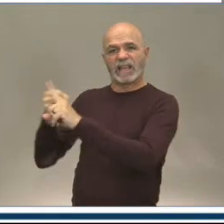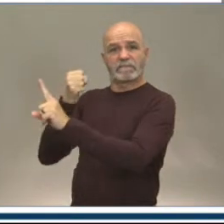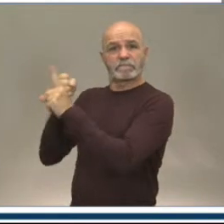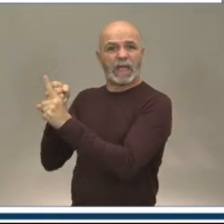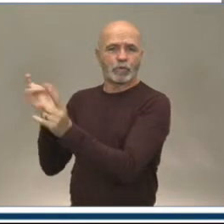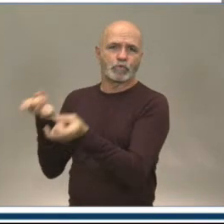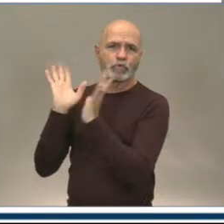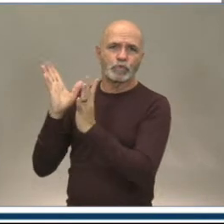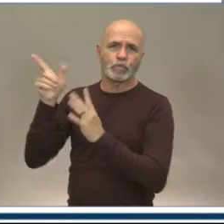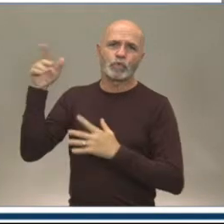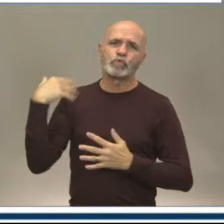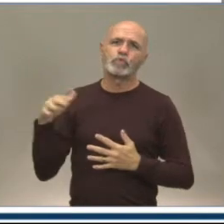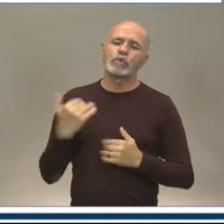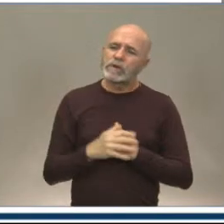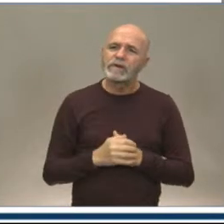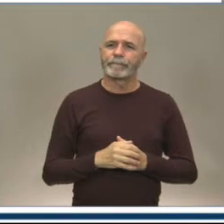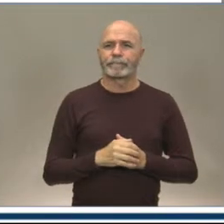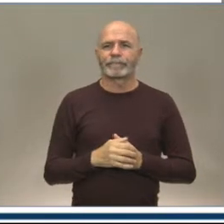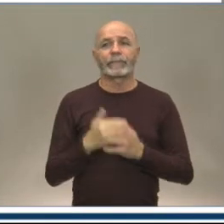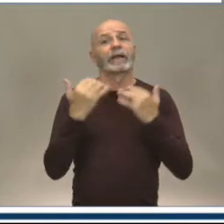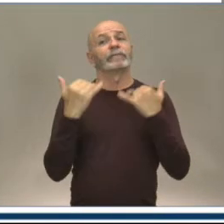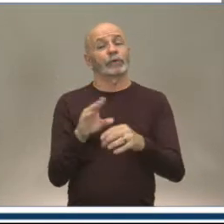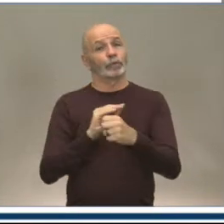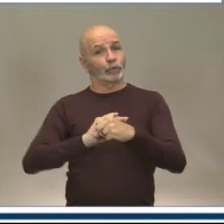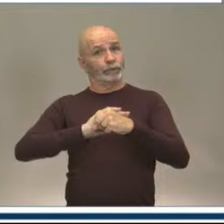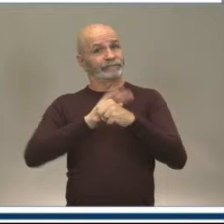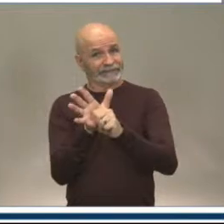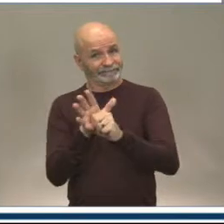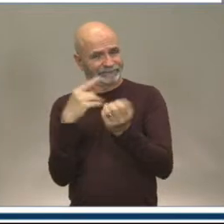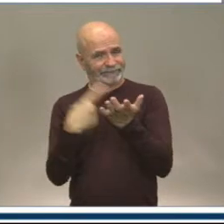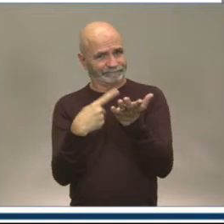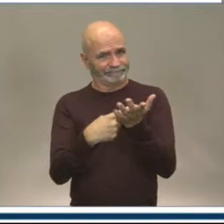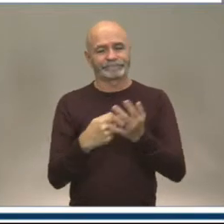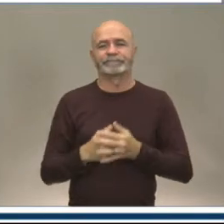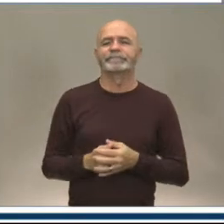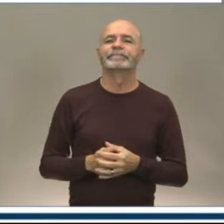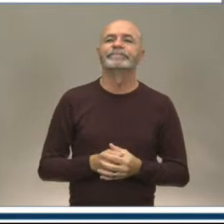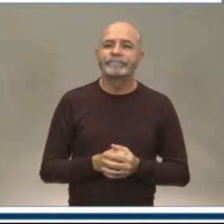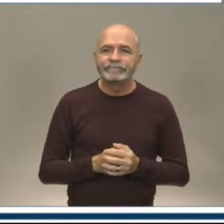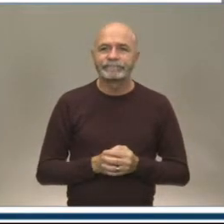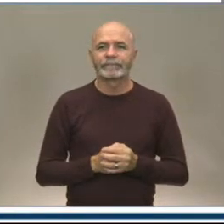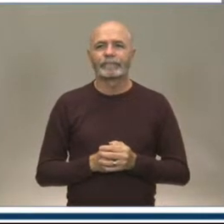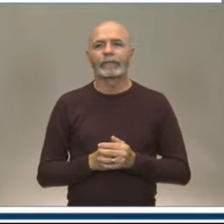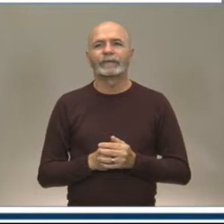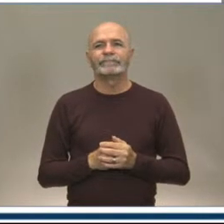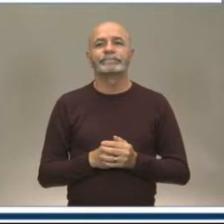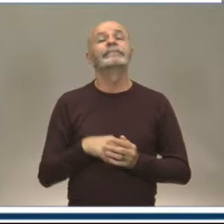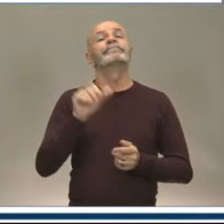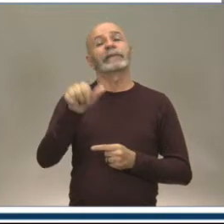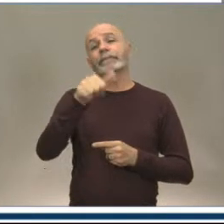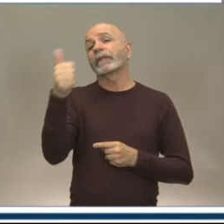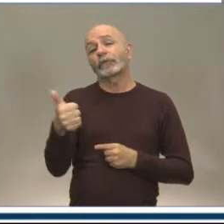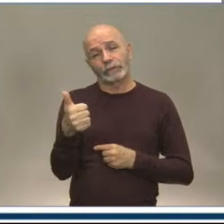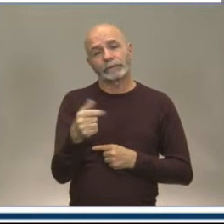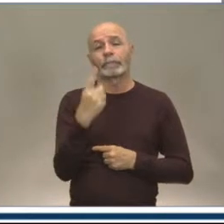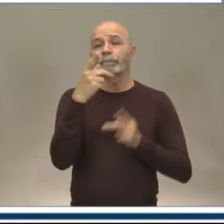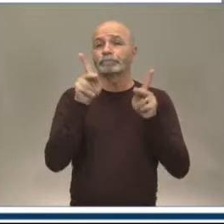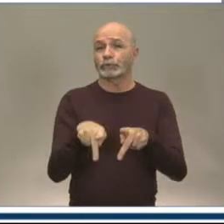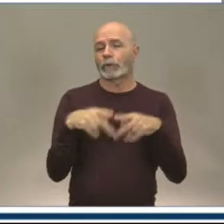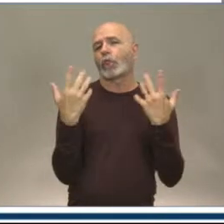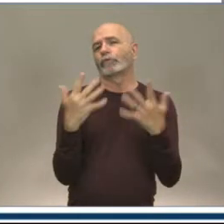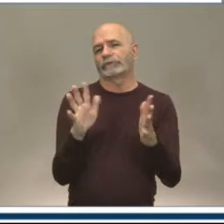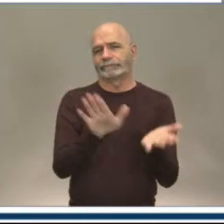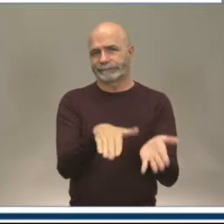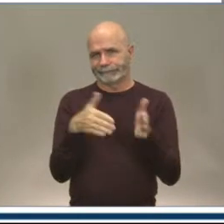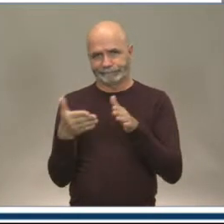Now on to COVID. I want to acknowledge that yet another Nova Scotian has lost their life to the virus since we were